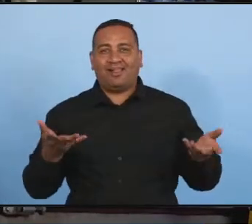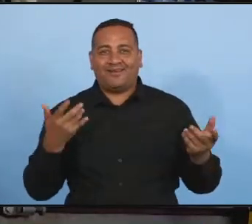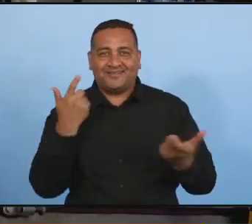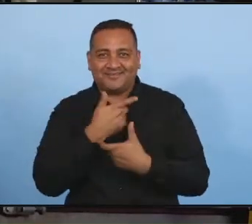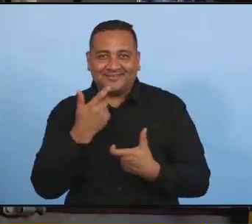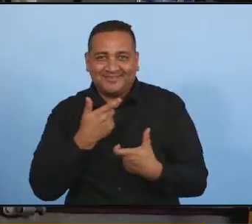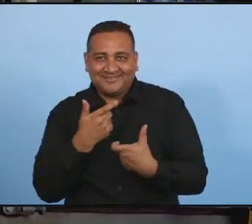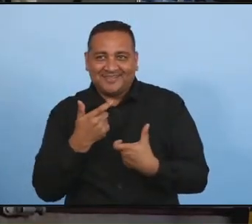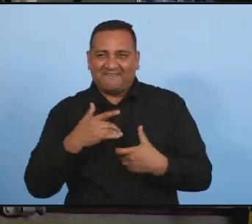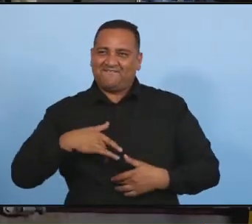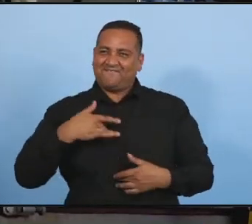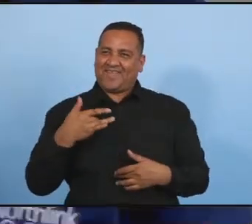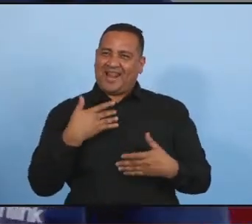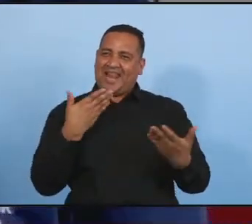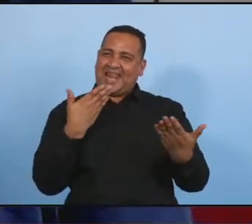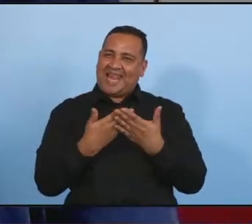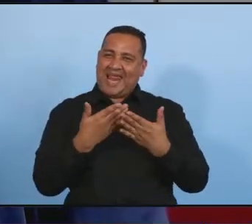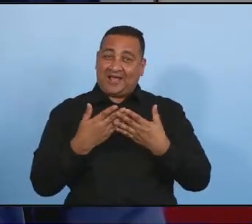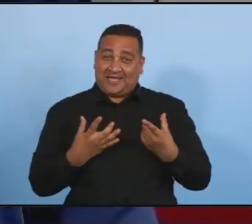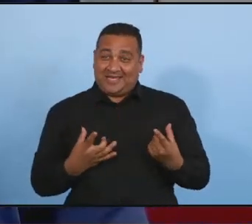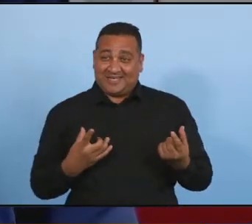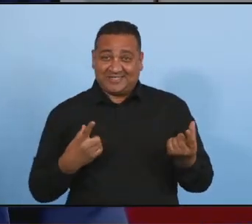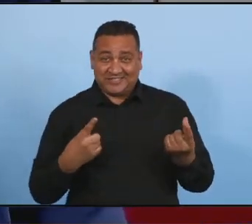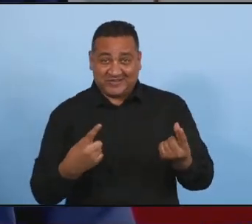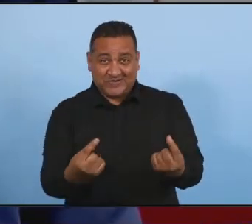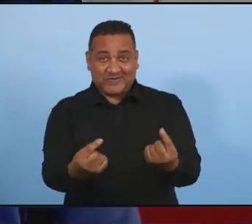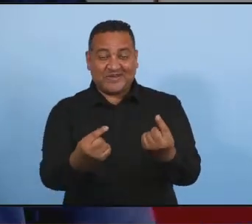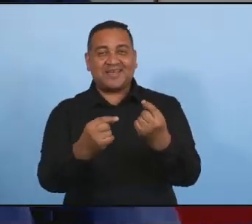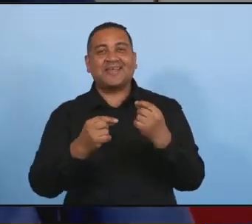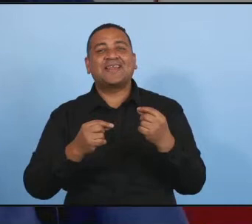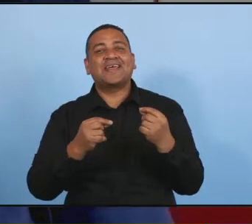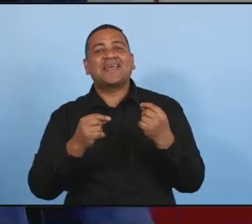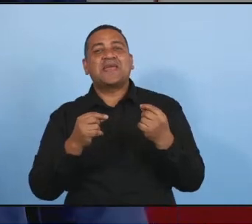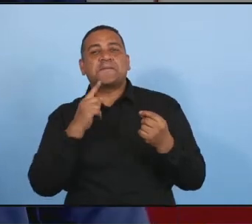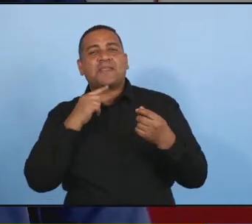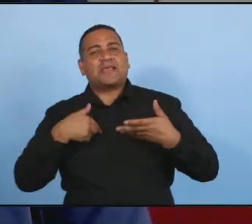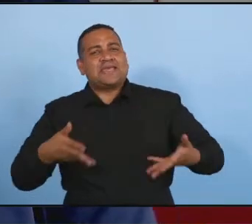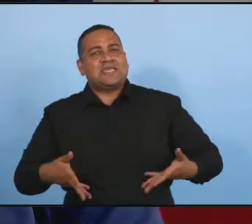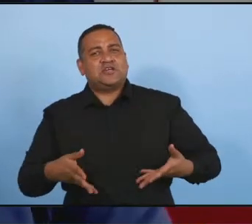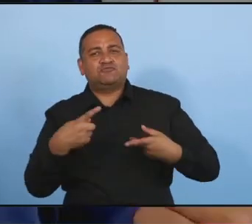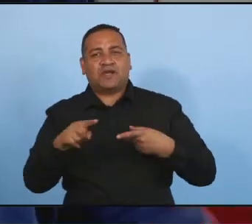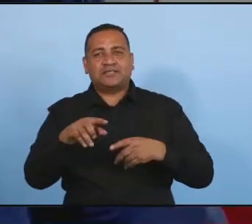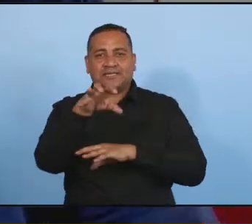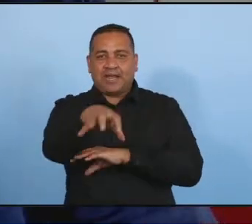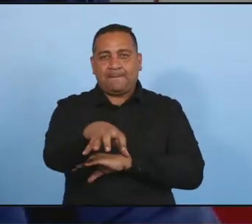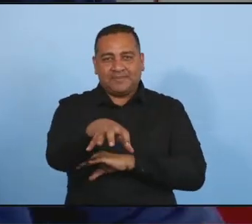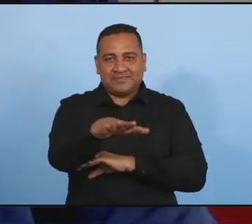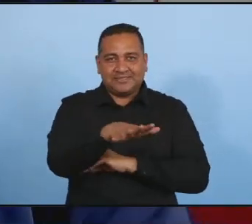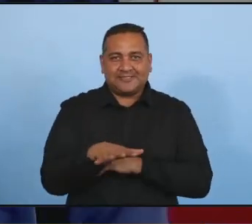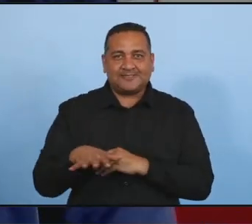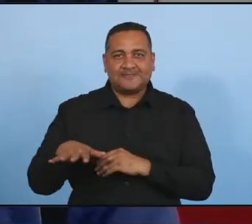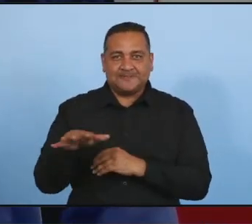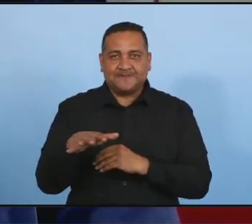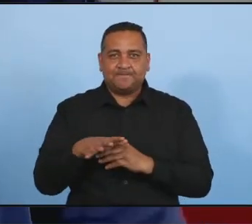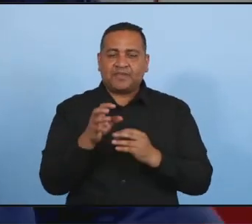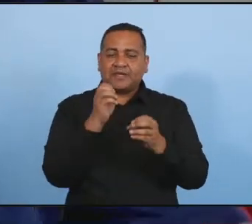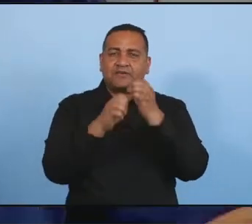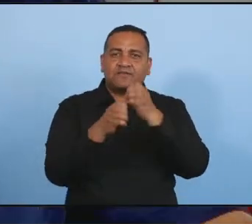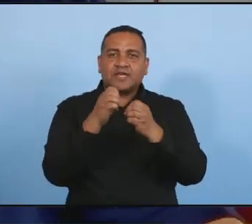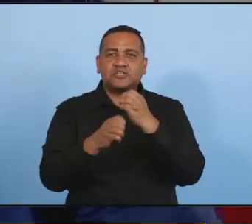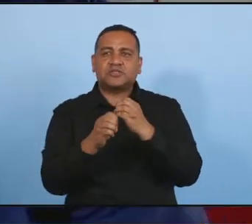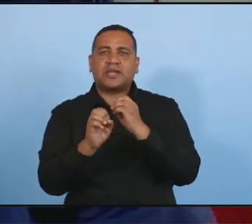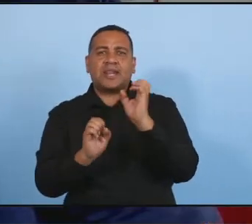is. And listen, this is where it's all happening, Rhoda, because the Wingfield campus, it is mechanical engineering, many